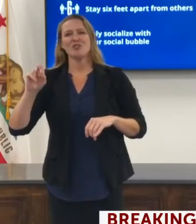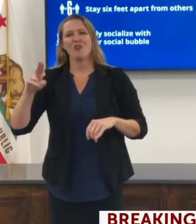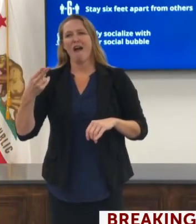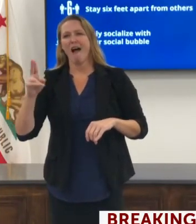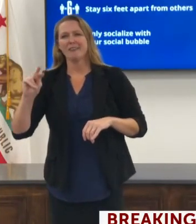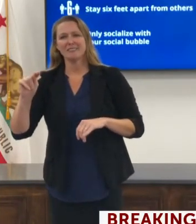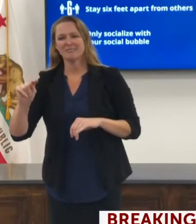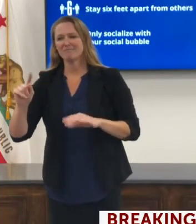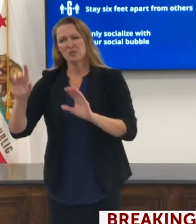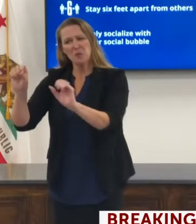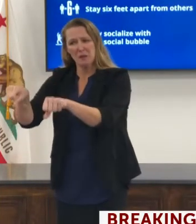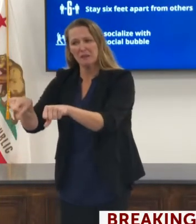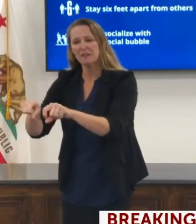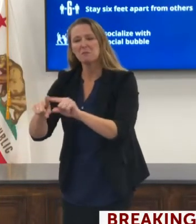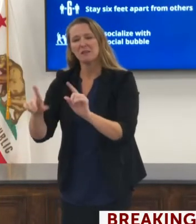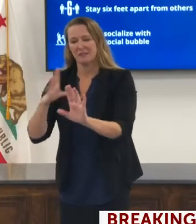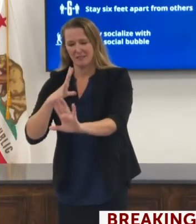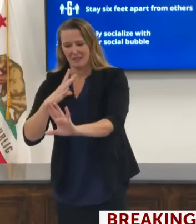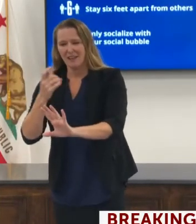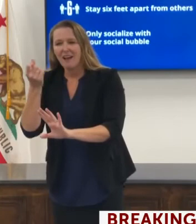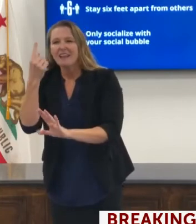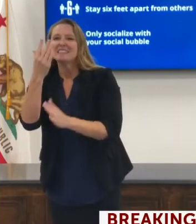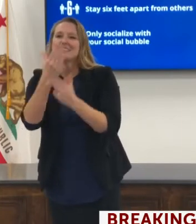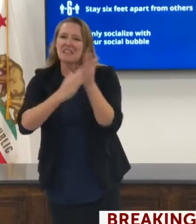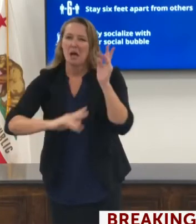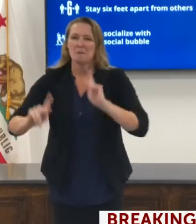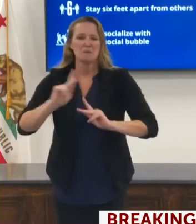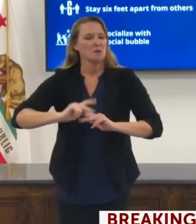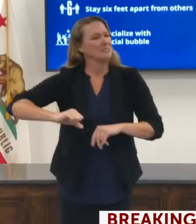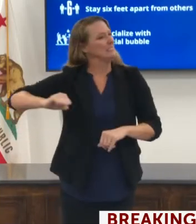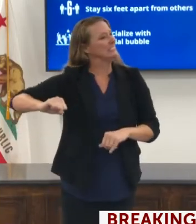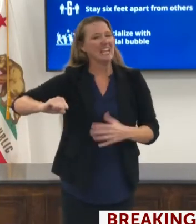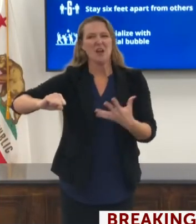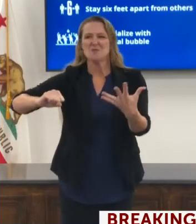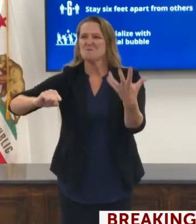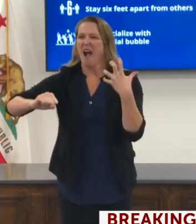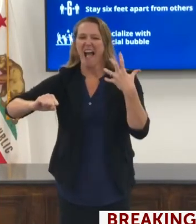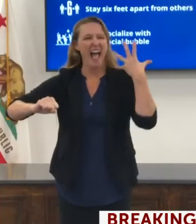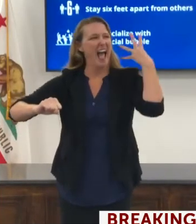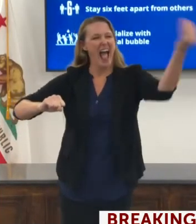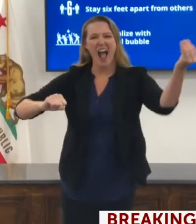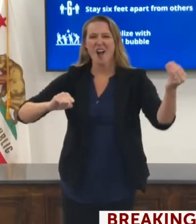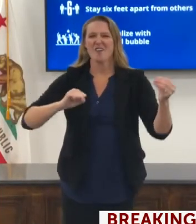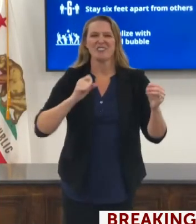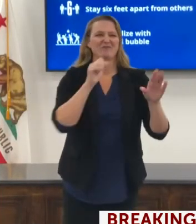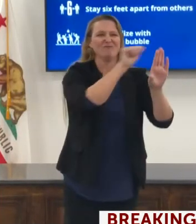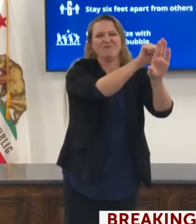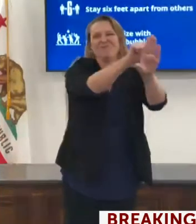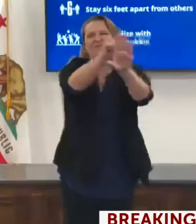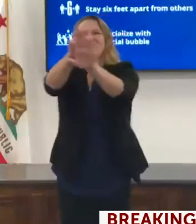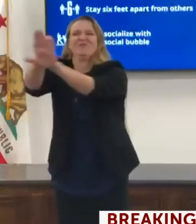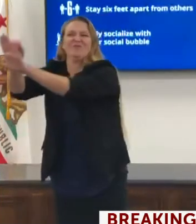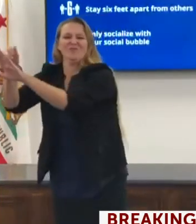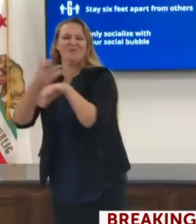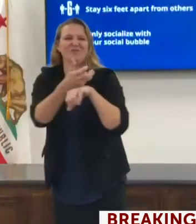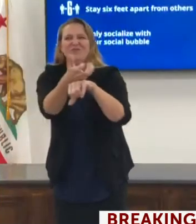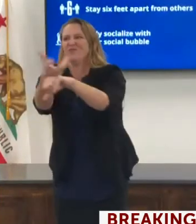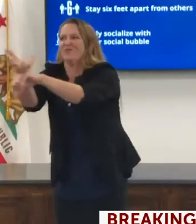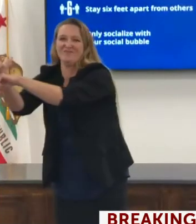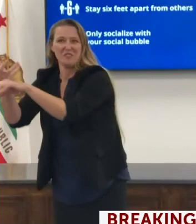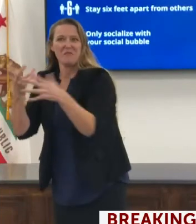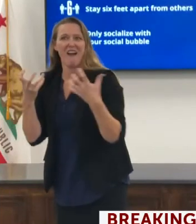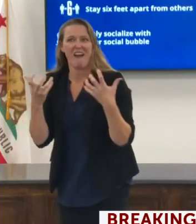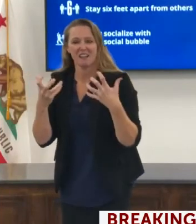that there are people who are still committed to the traditional trick-or-treating. If you are going to do that, then we ask